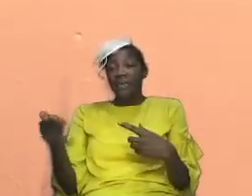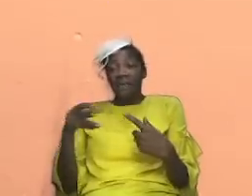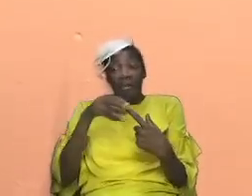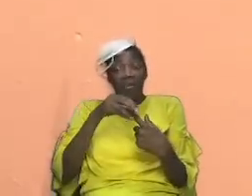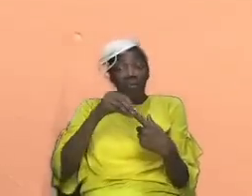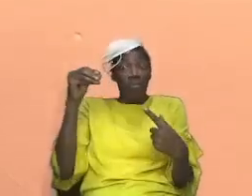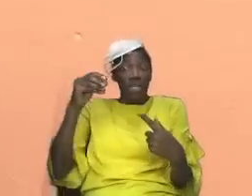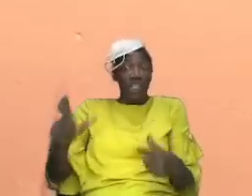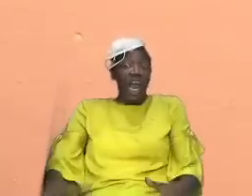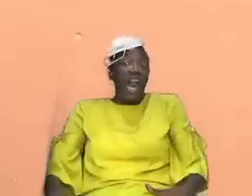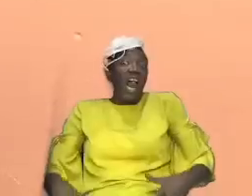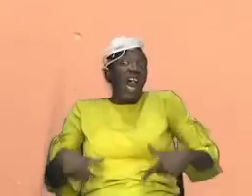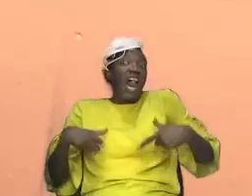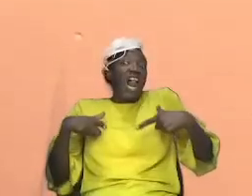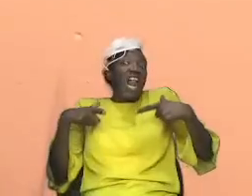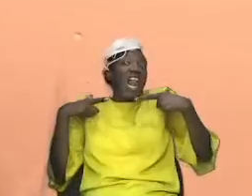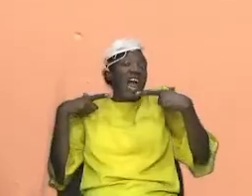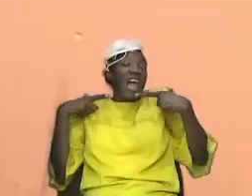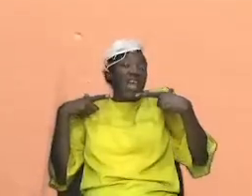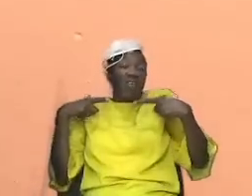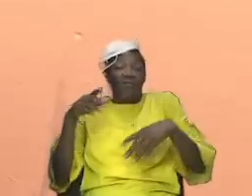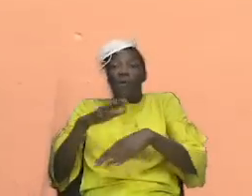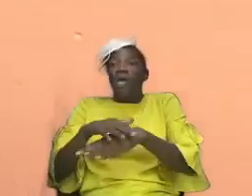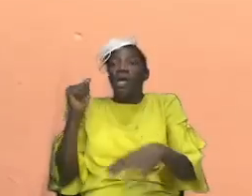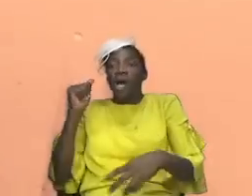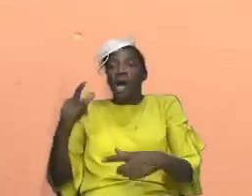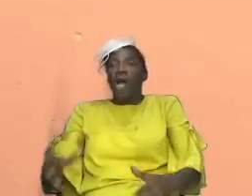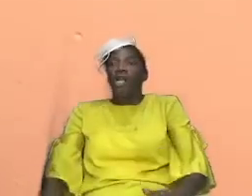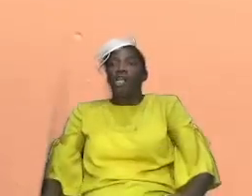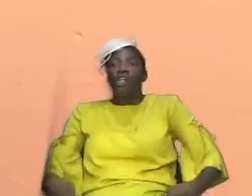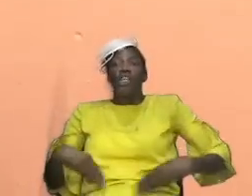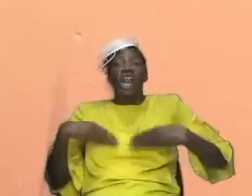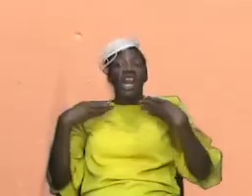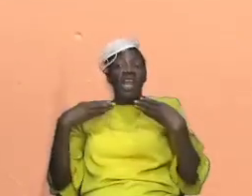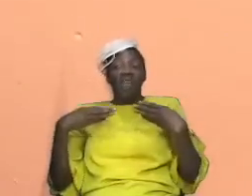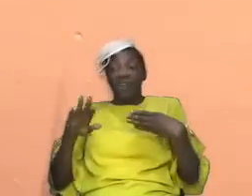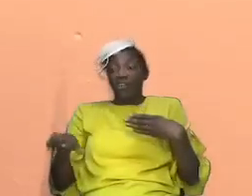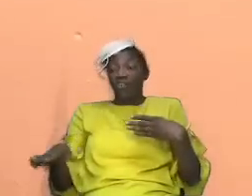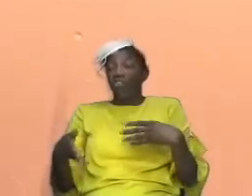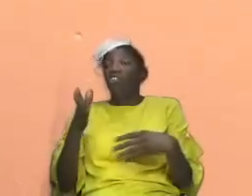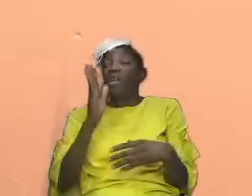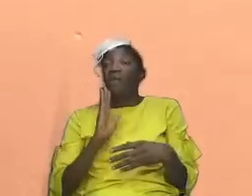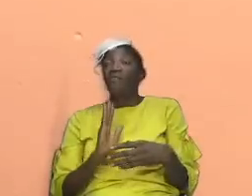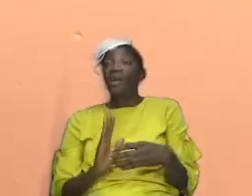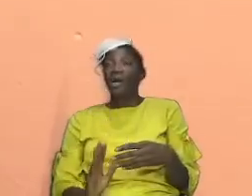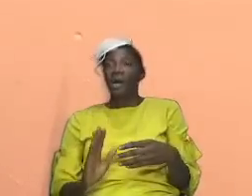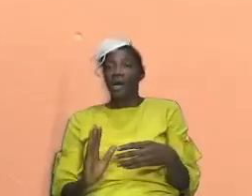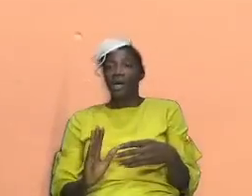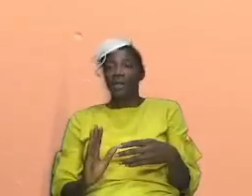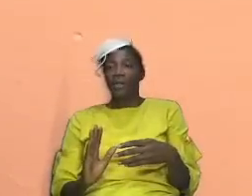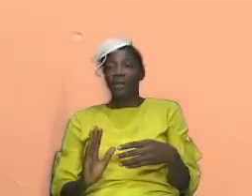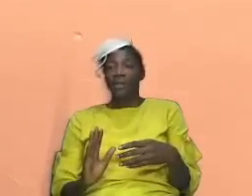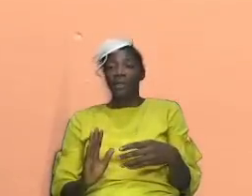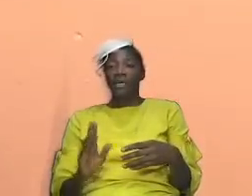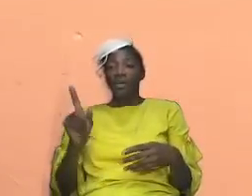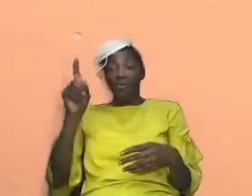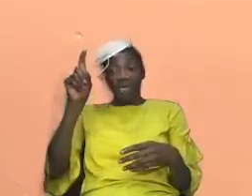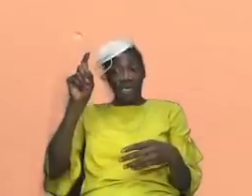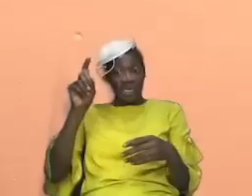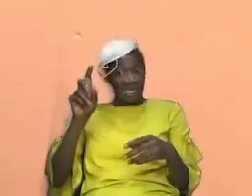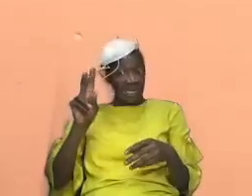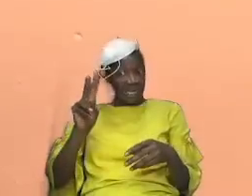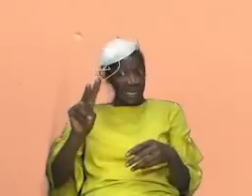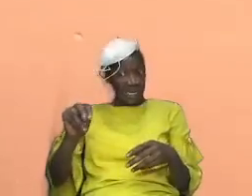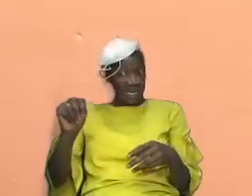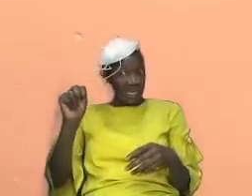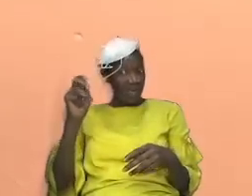we are called upon to live as children of the Most High God. And we need to understand and we